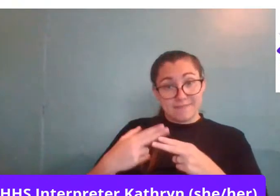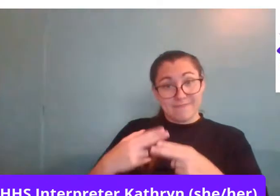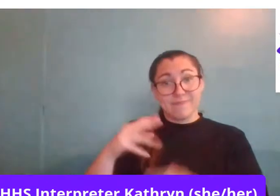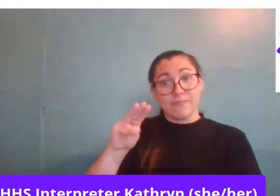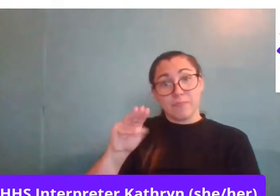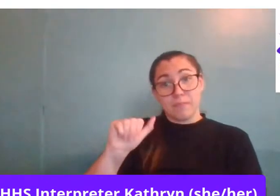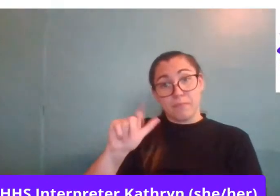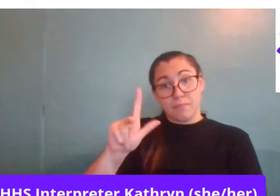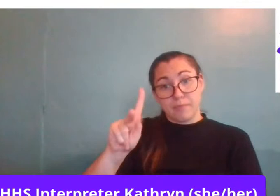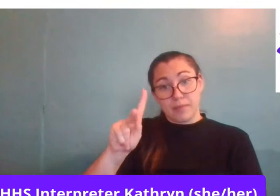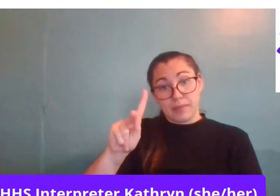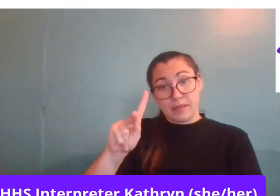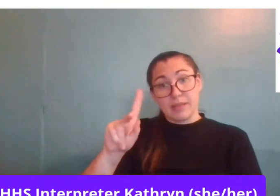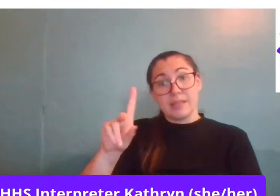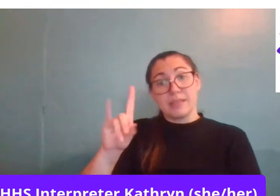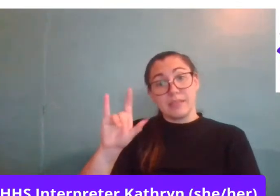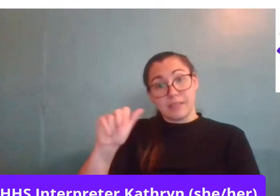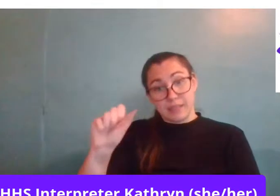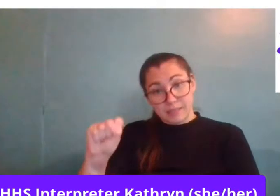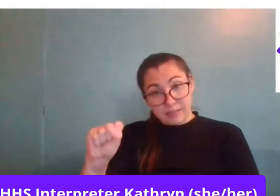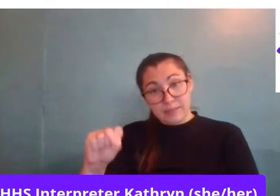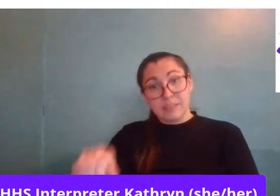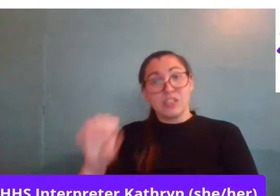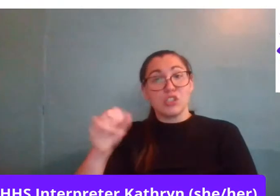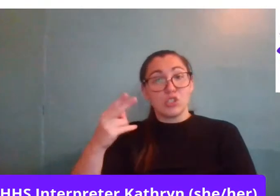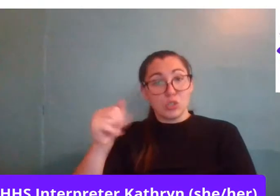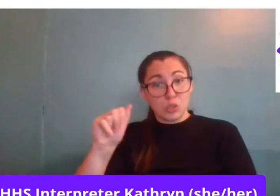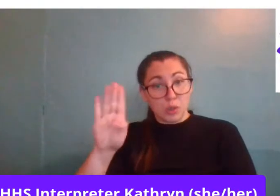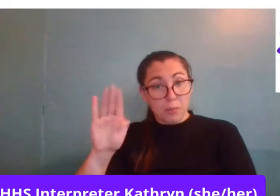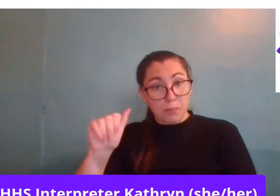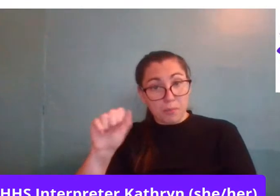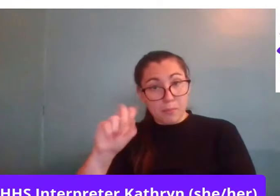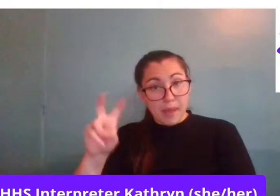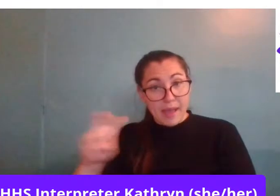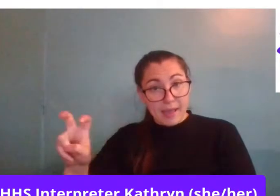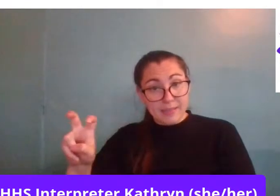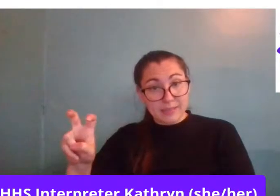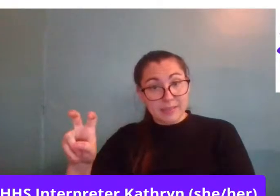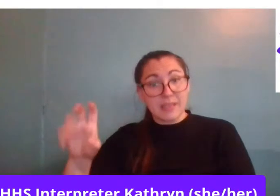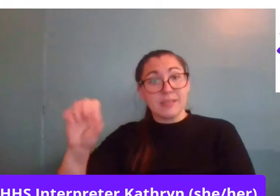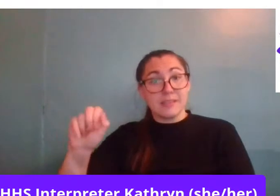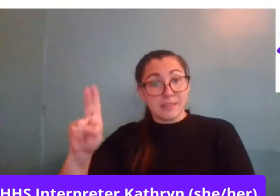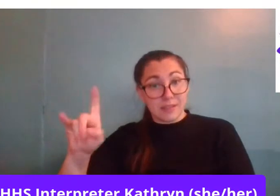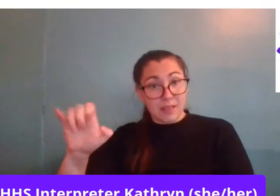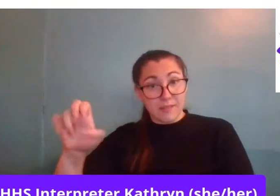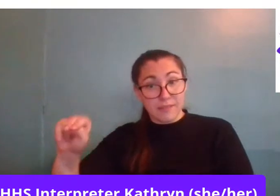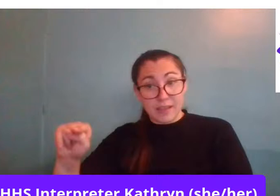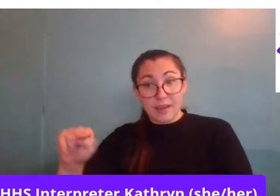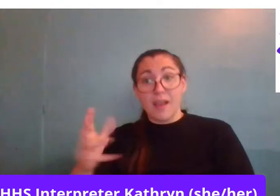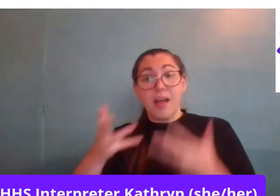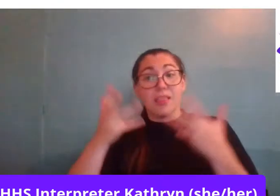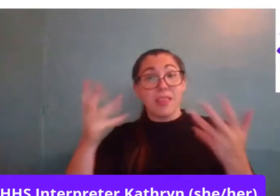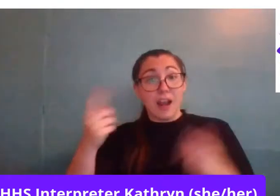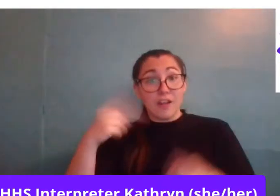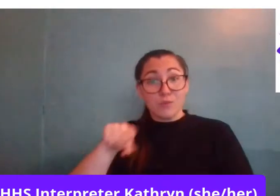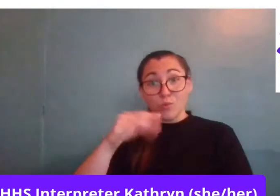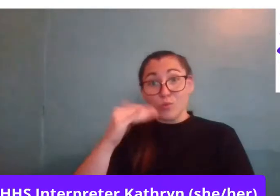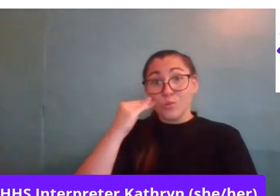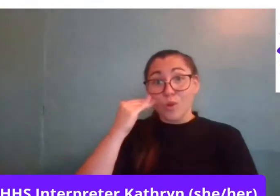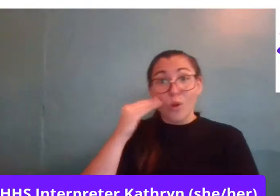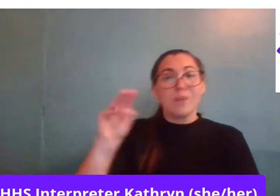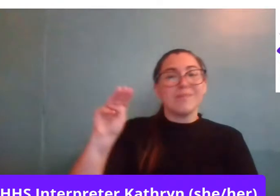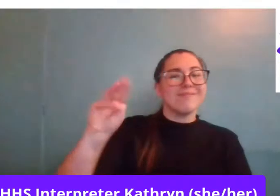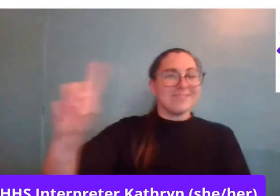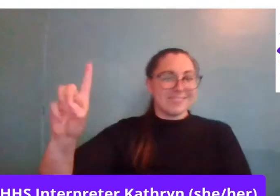Shabazz Sullivan, all the way from the DMV. Many of you know what that is. Yes, Maryland. We're over